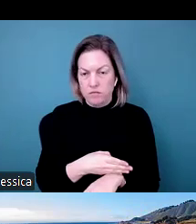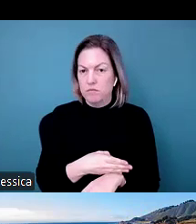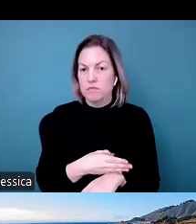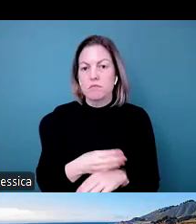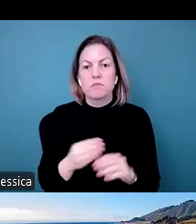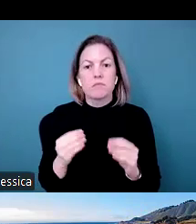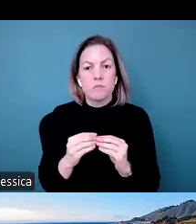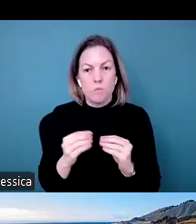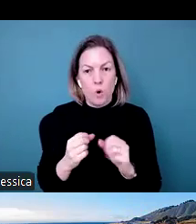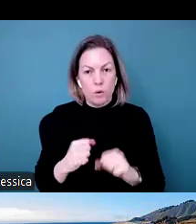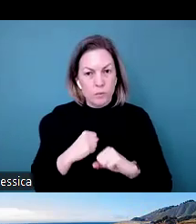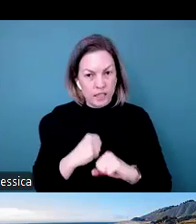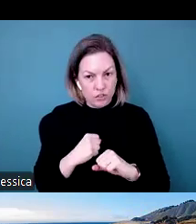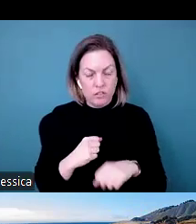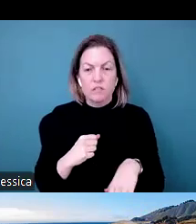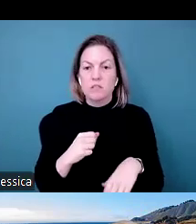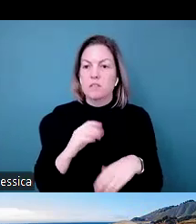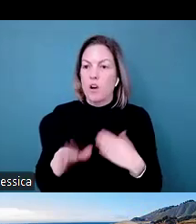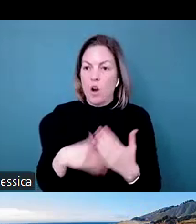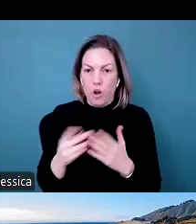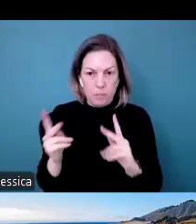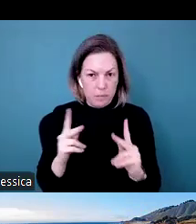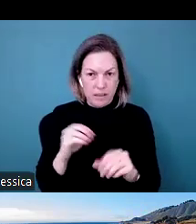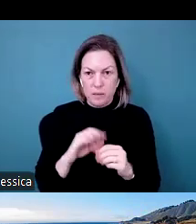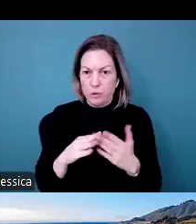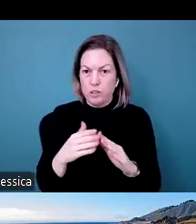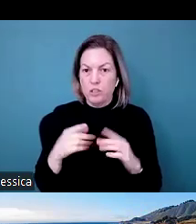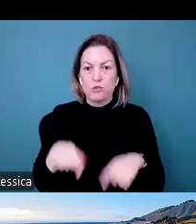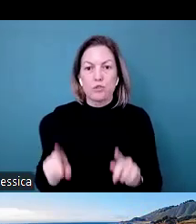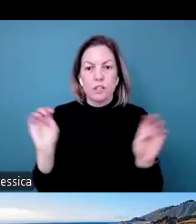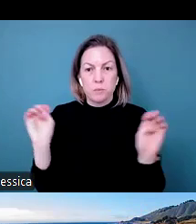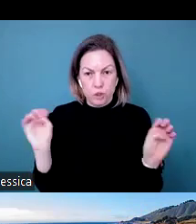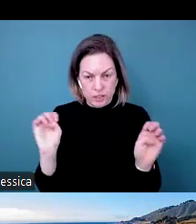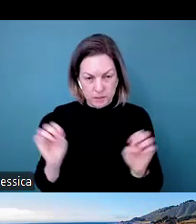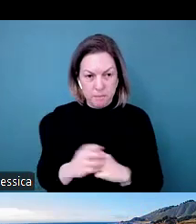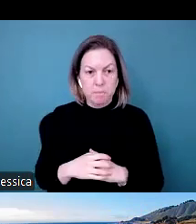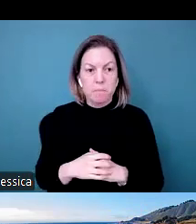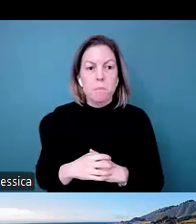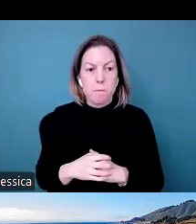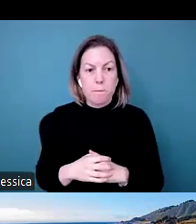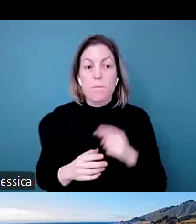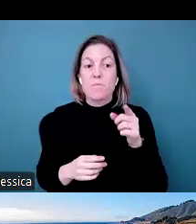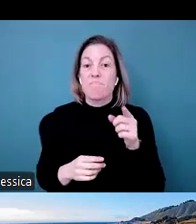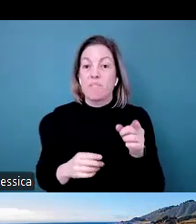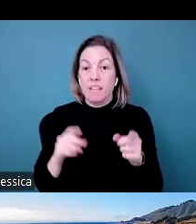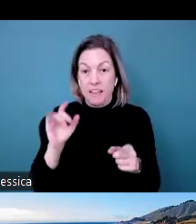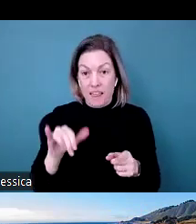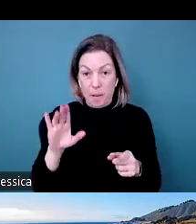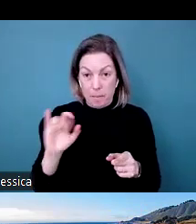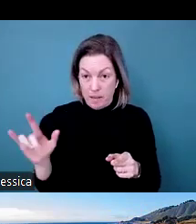protecting all the members of our community in an emergency situation. And so what this bill would do